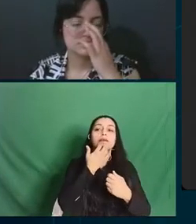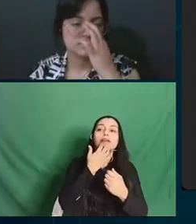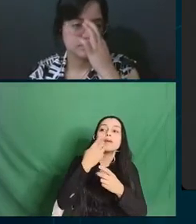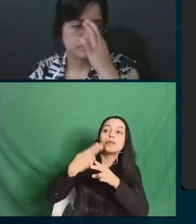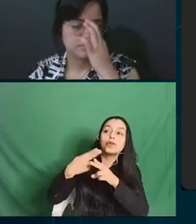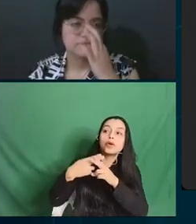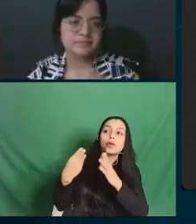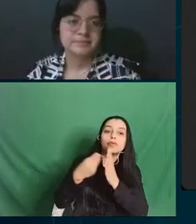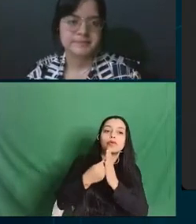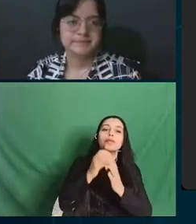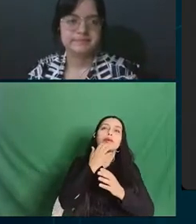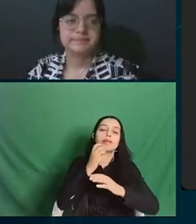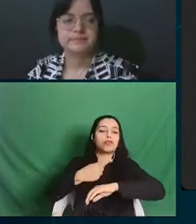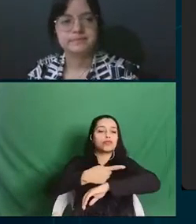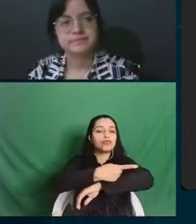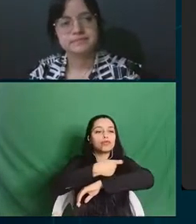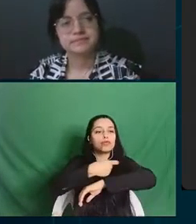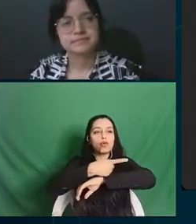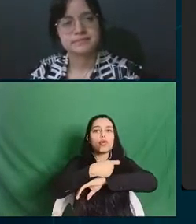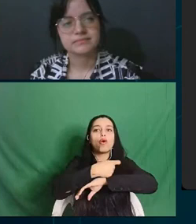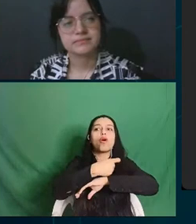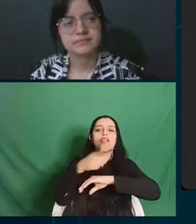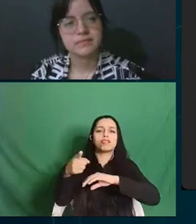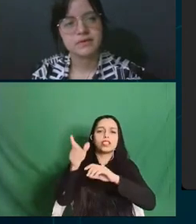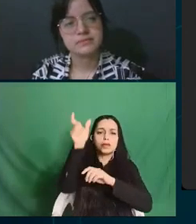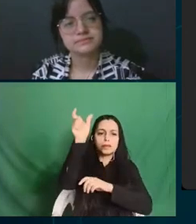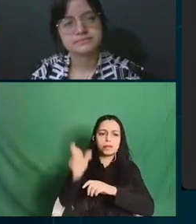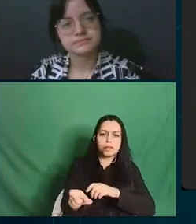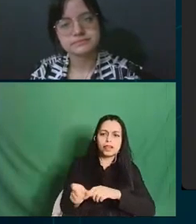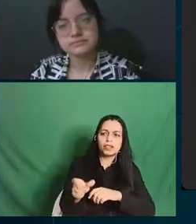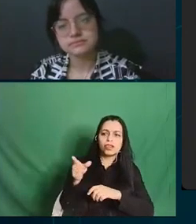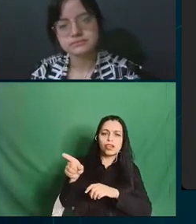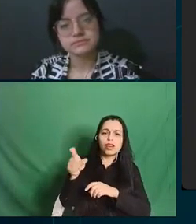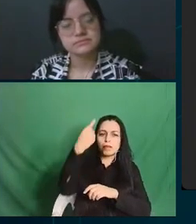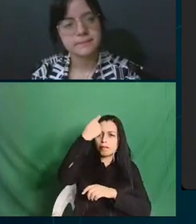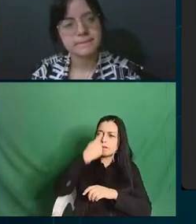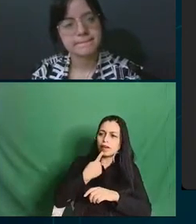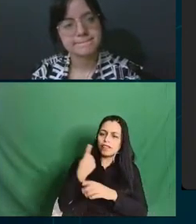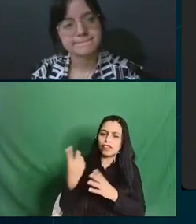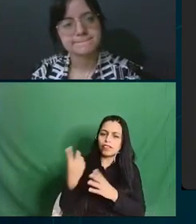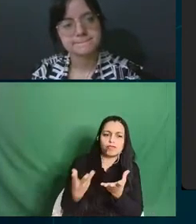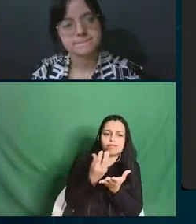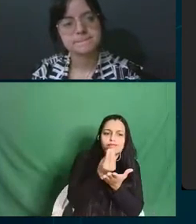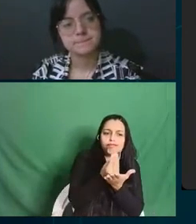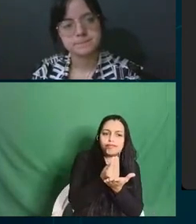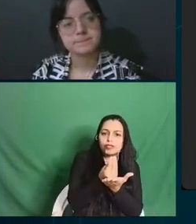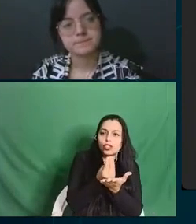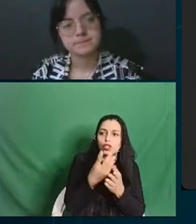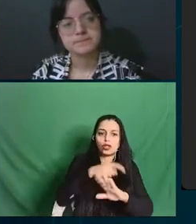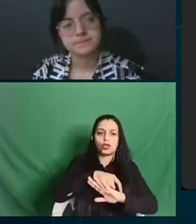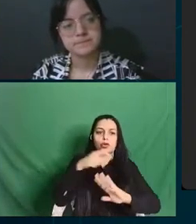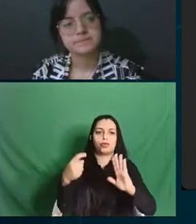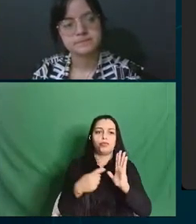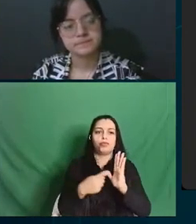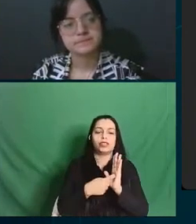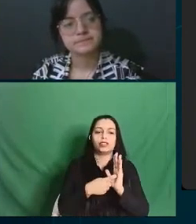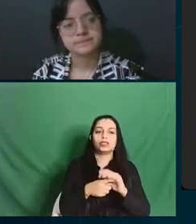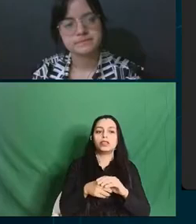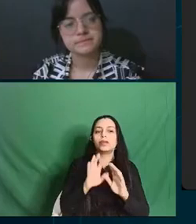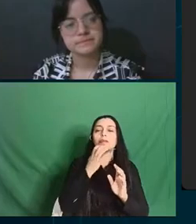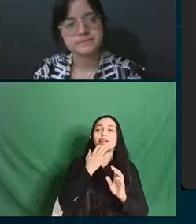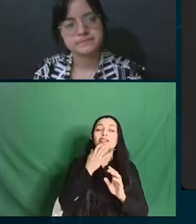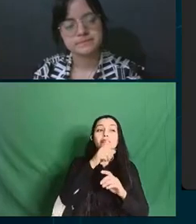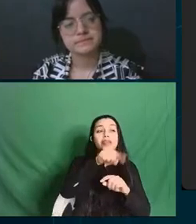they're left almost not flying blind, but certainly not having great vision. So the first thing